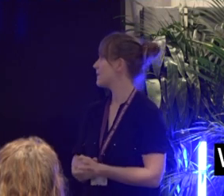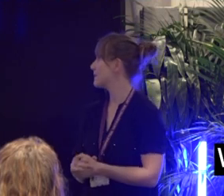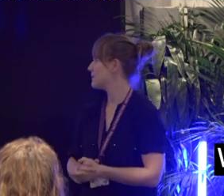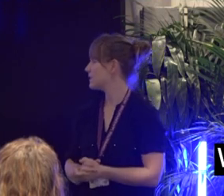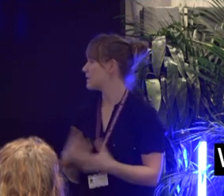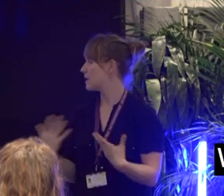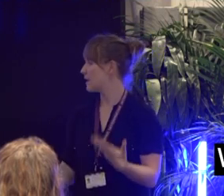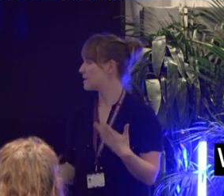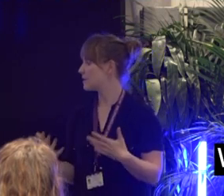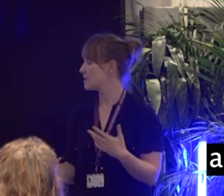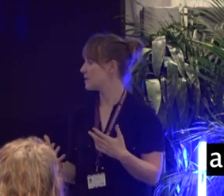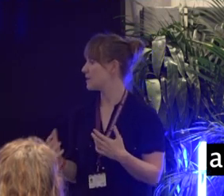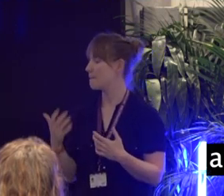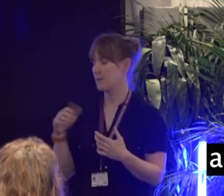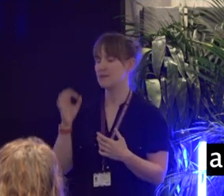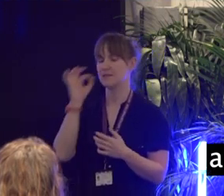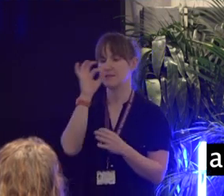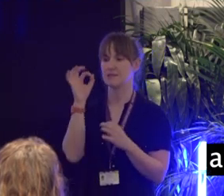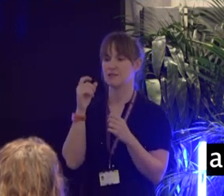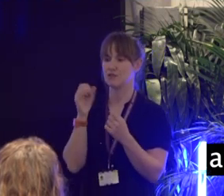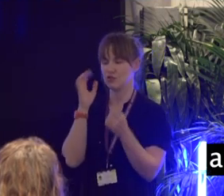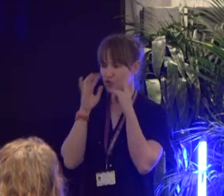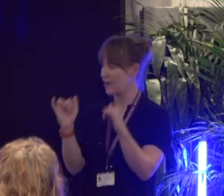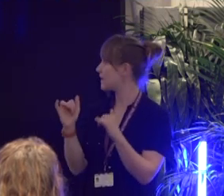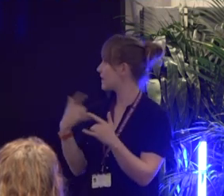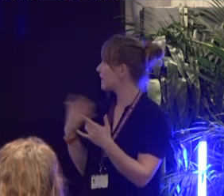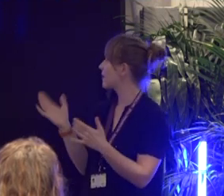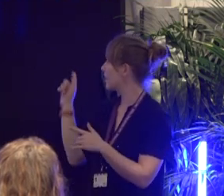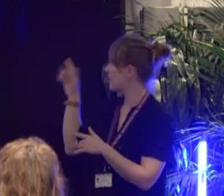I cheated and I was testing it and I answered that one, so ignore that.